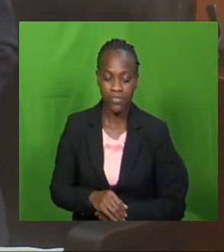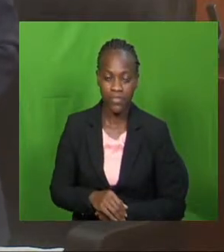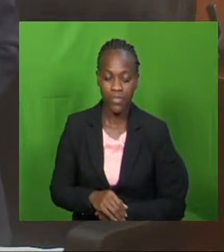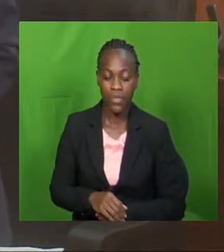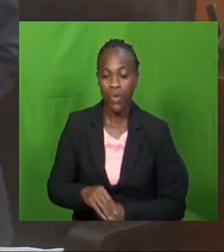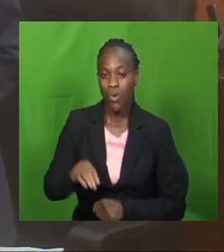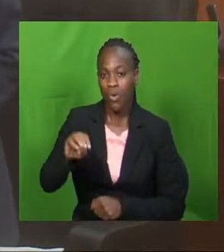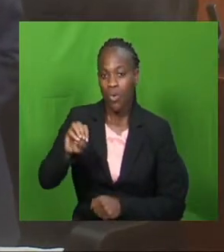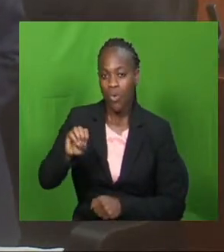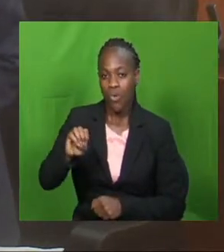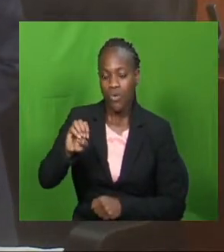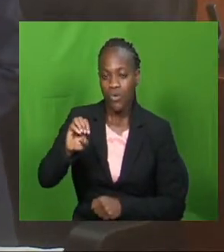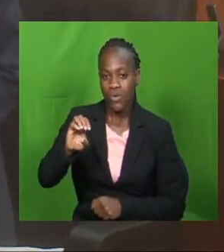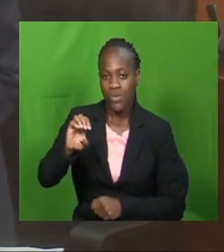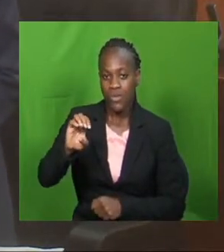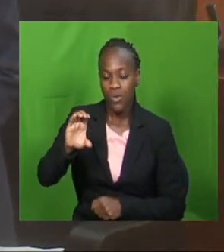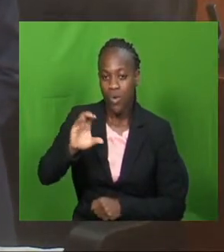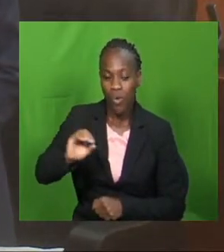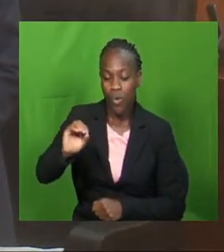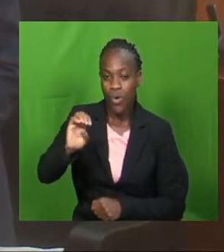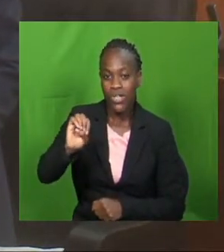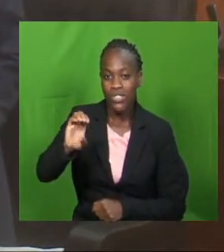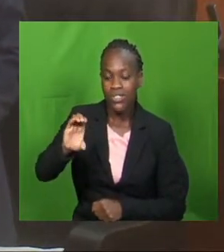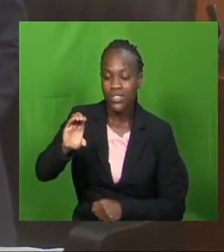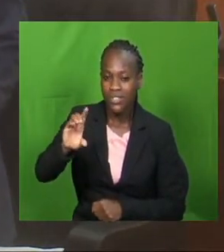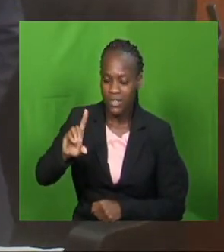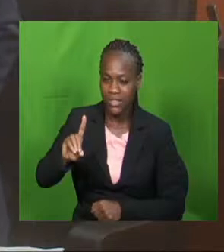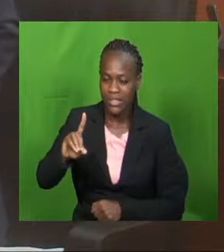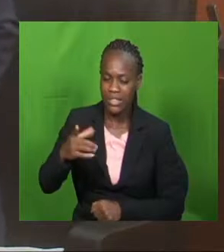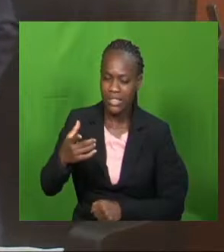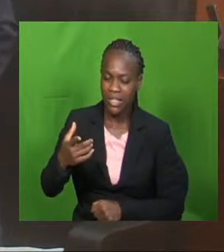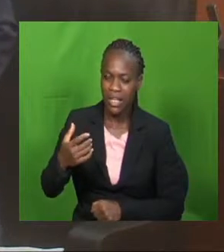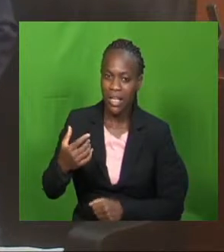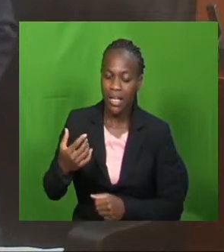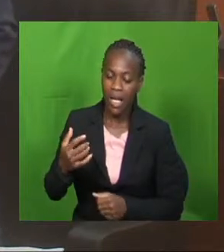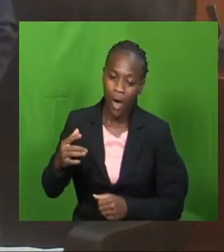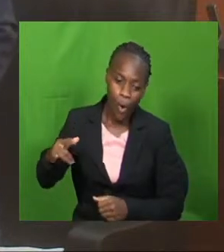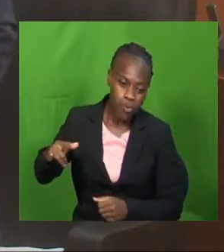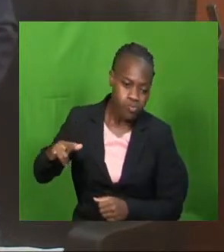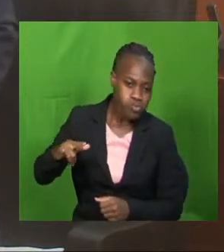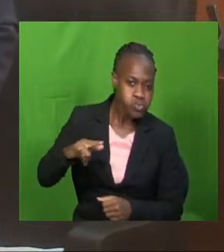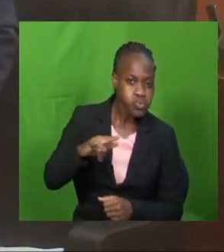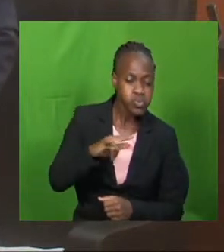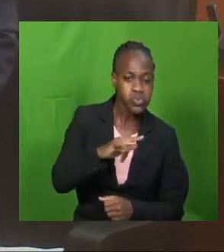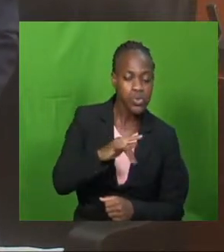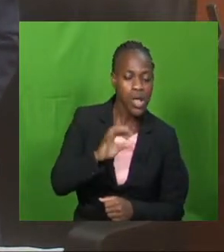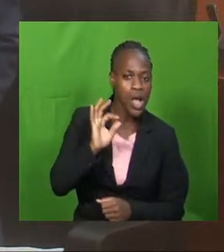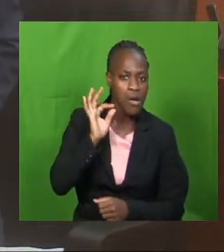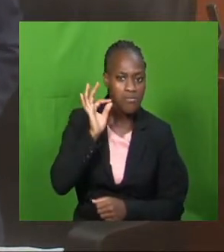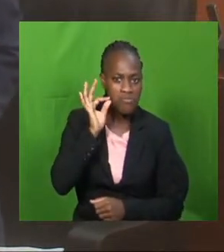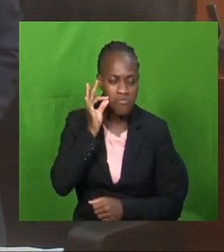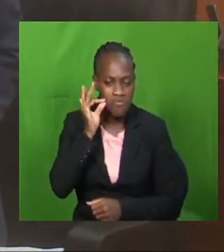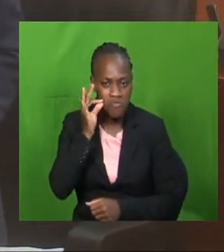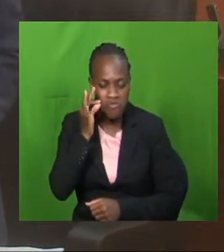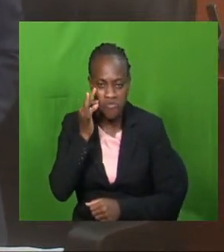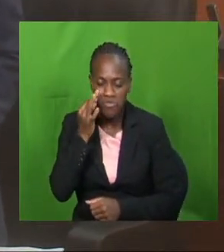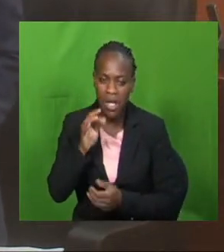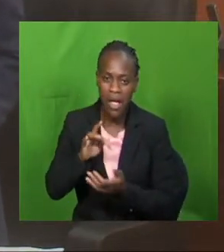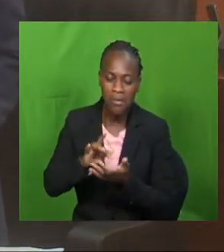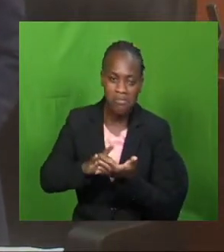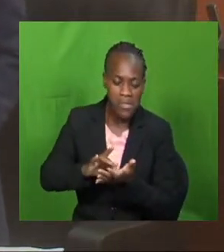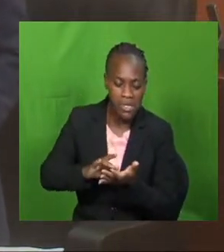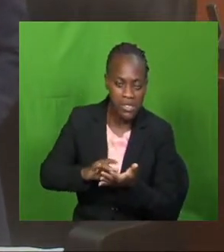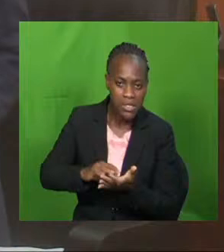OECD, a high dependency on imports in areas such as food, drugs, machinery,